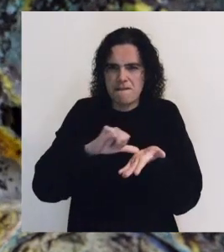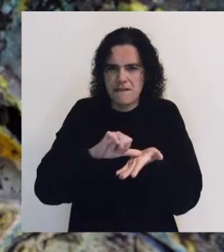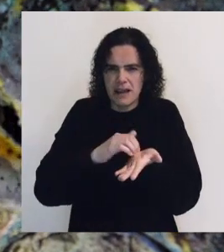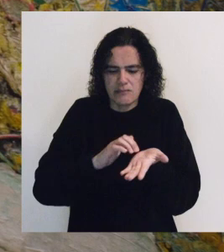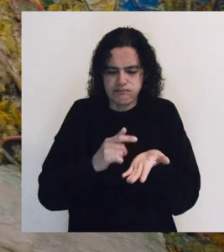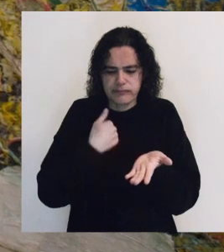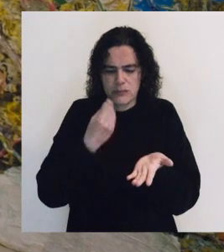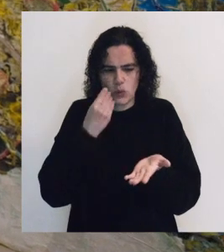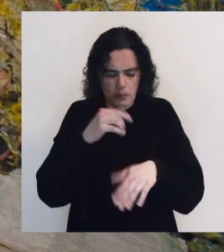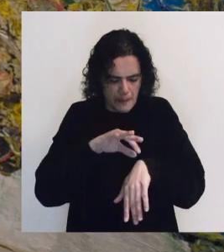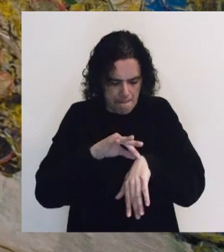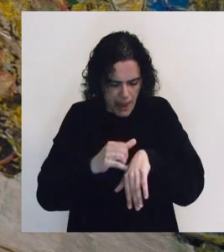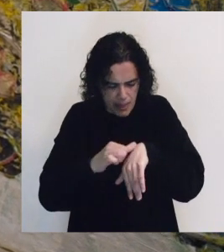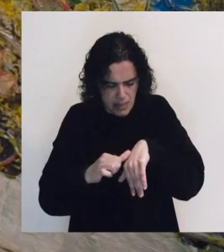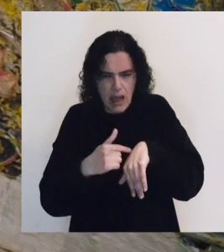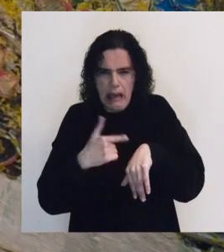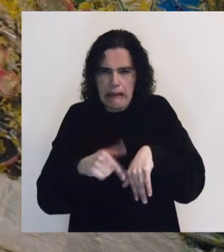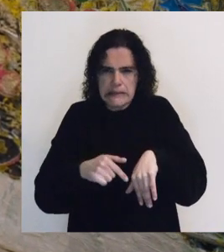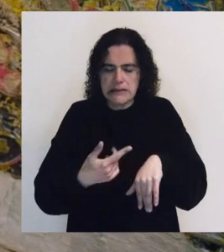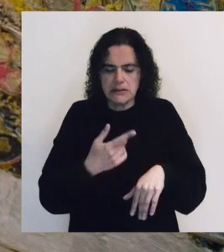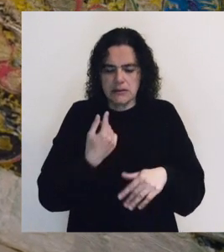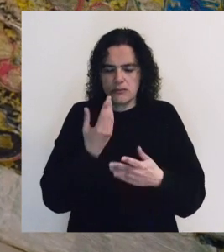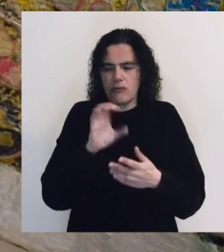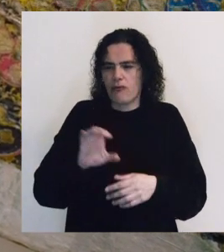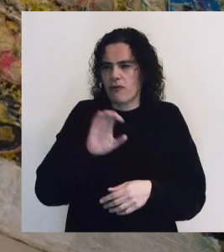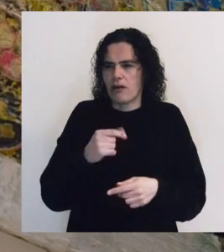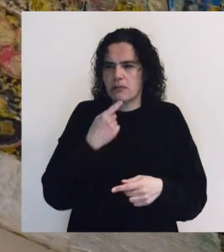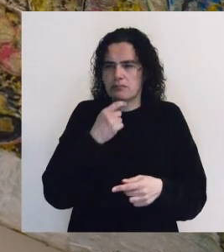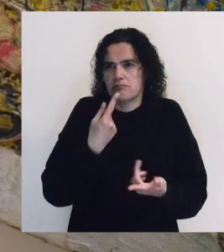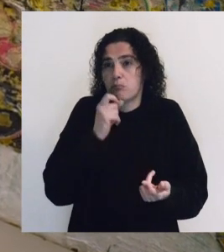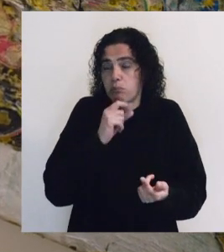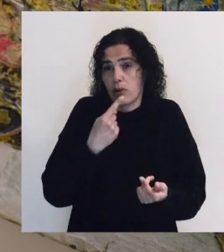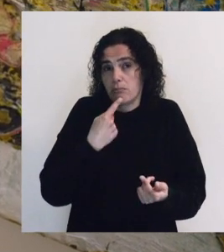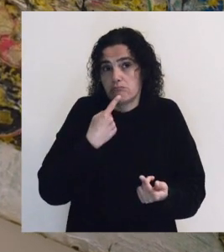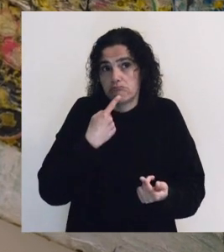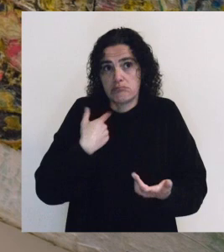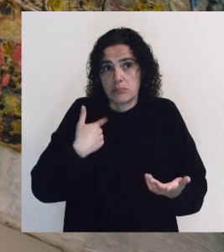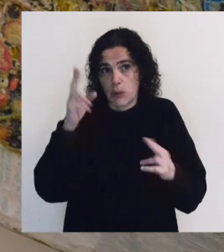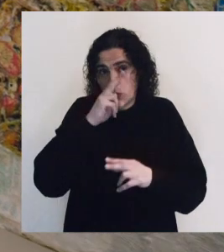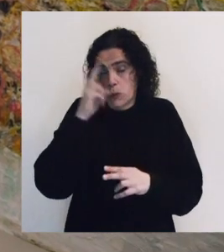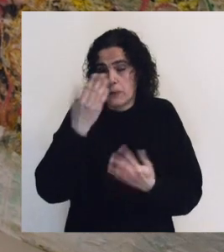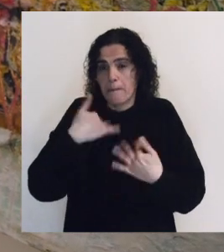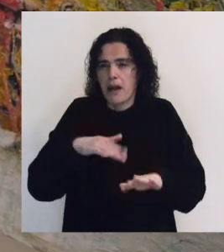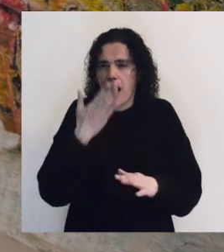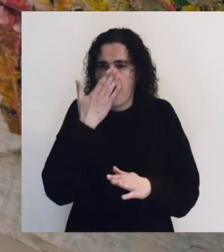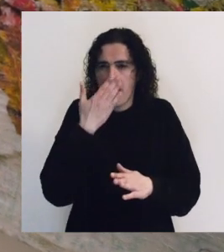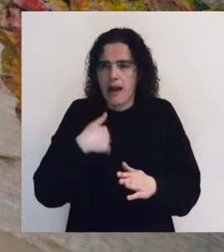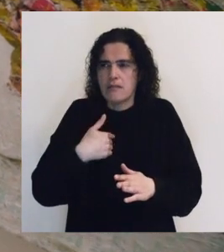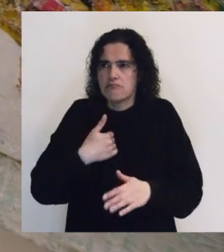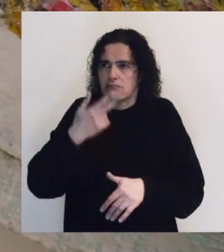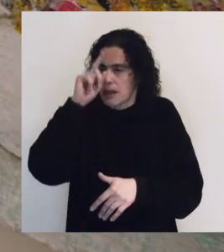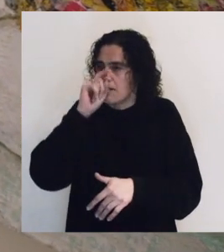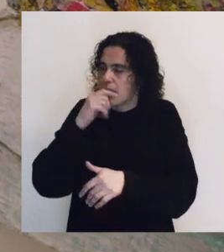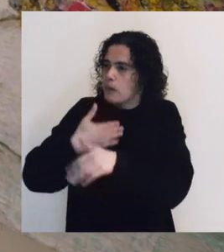at the surface of a skin, and in many ways, maybe I'm over-interpreting the work, but they might send